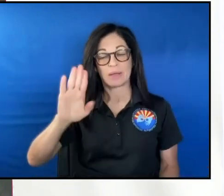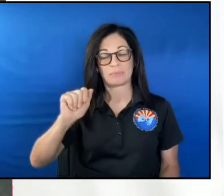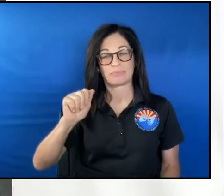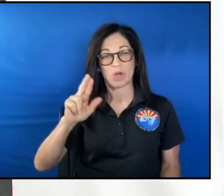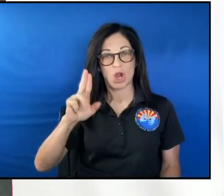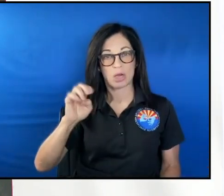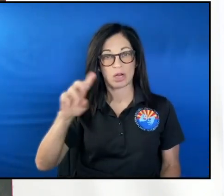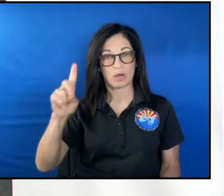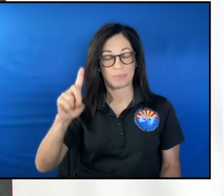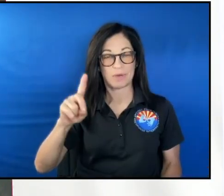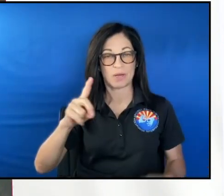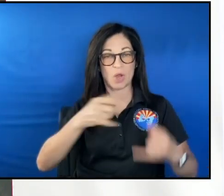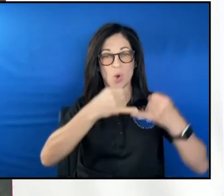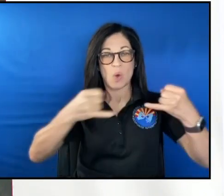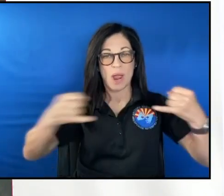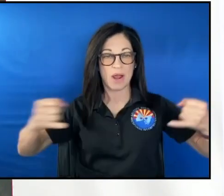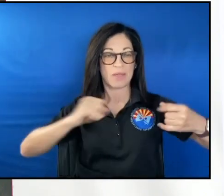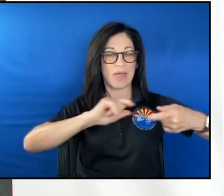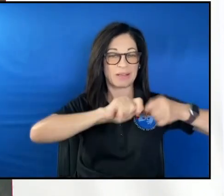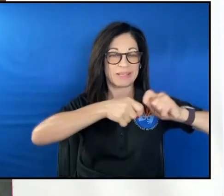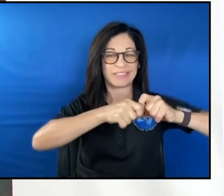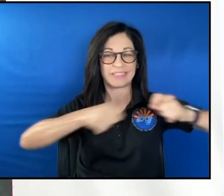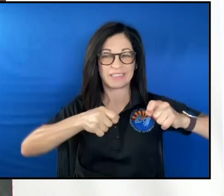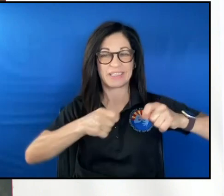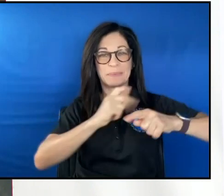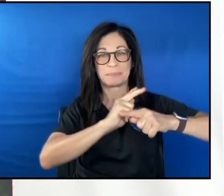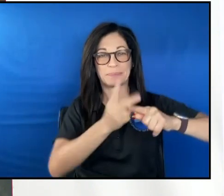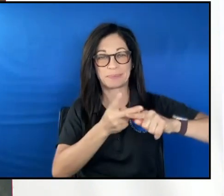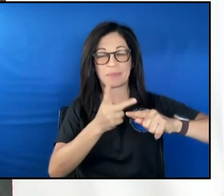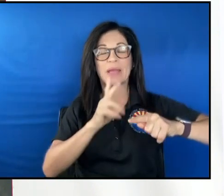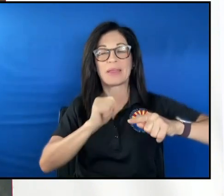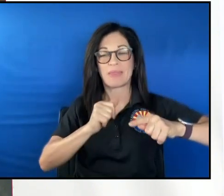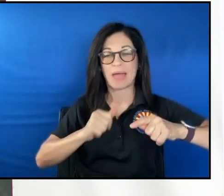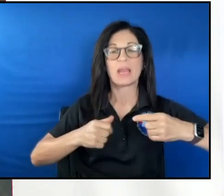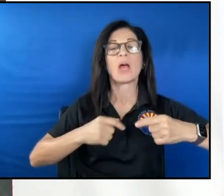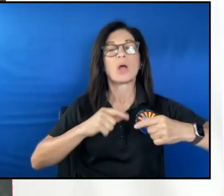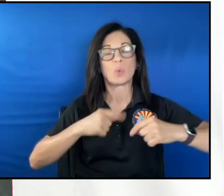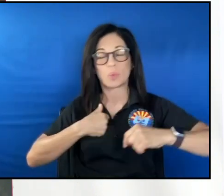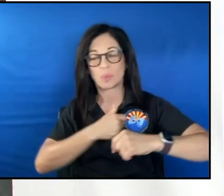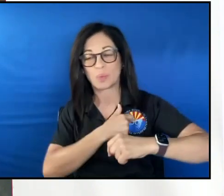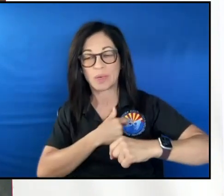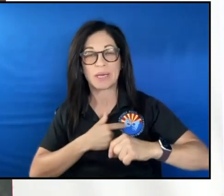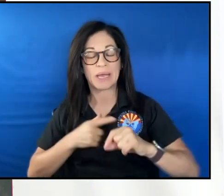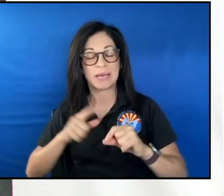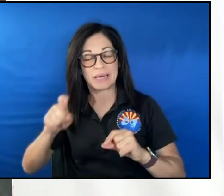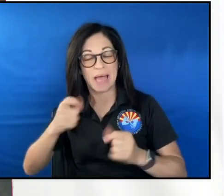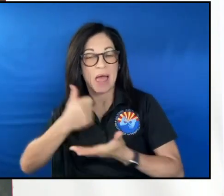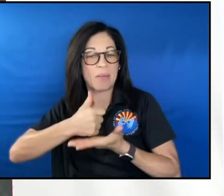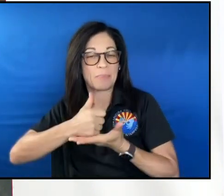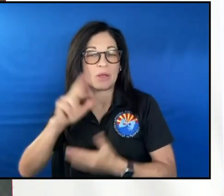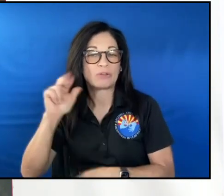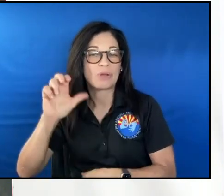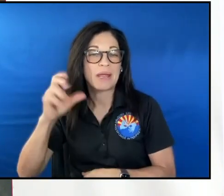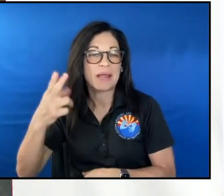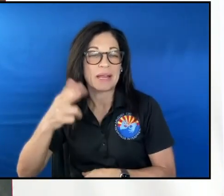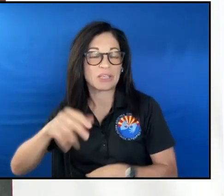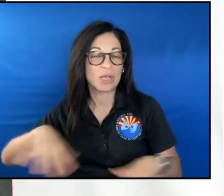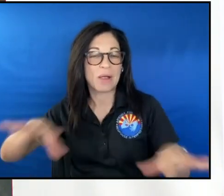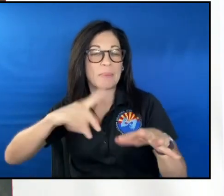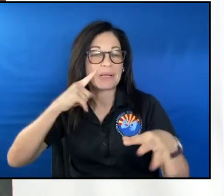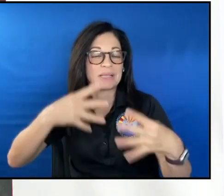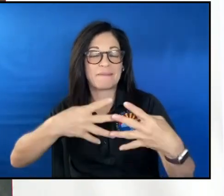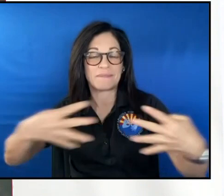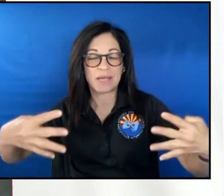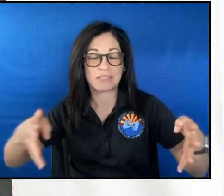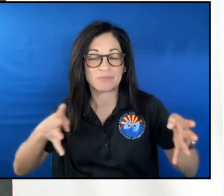but for when we talked about like H braces, it's implying that that's a part of a fence for the barbed